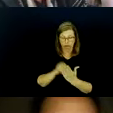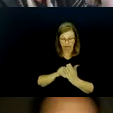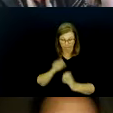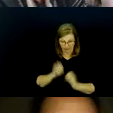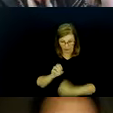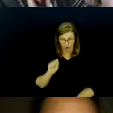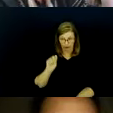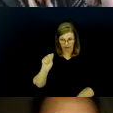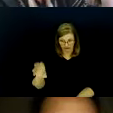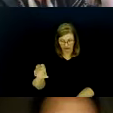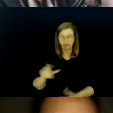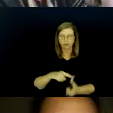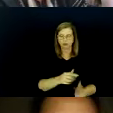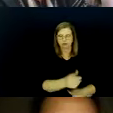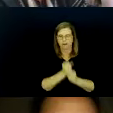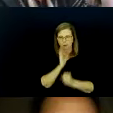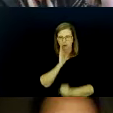evaluation.